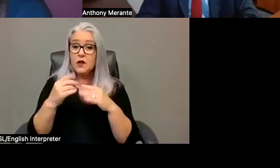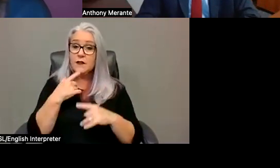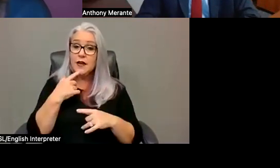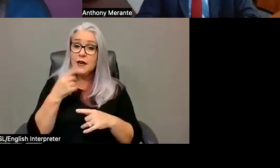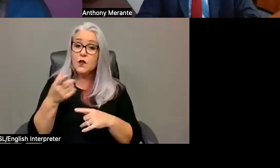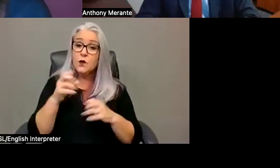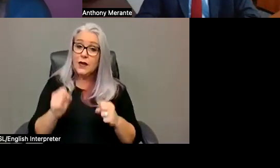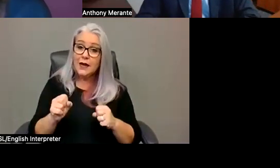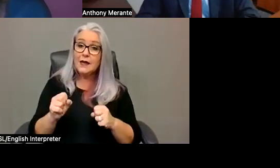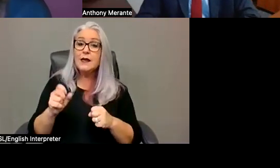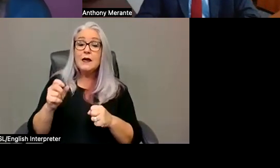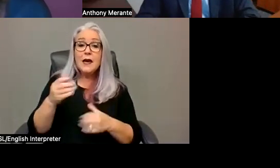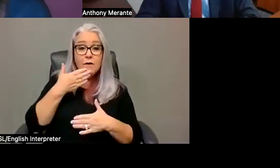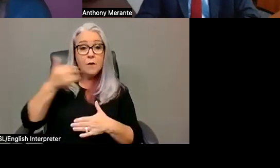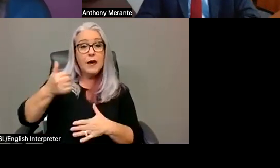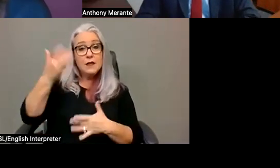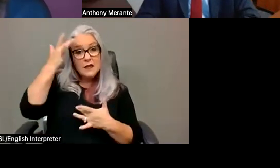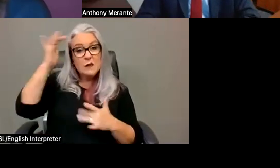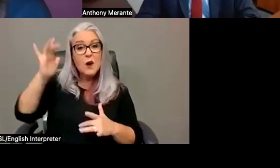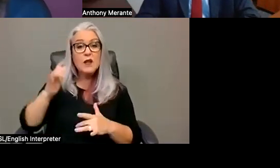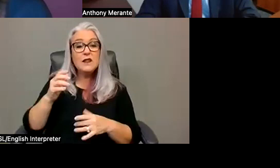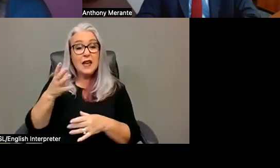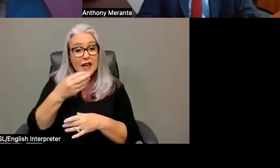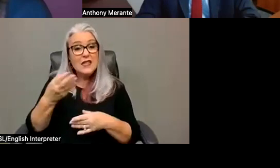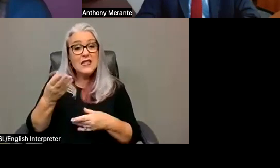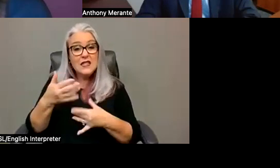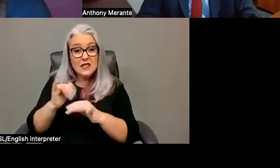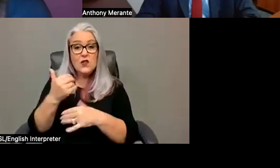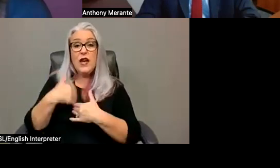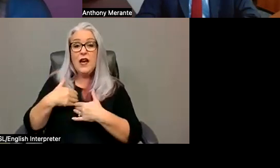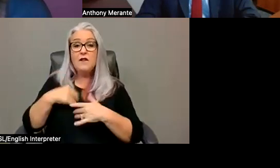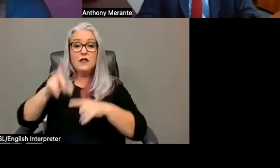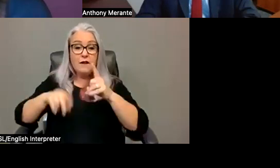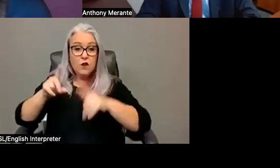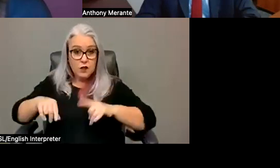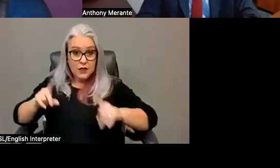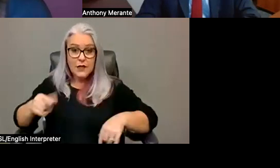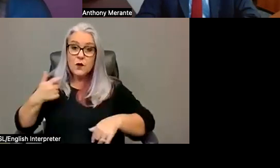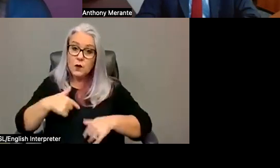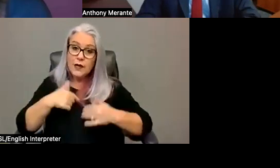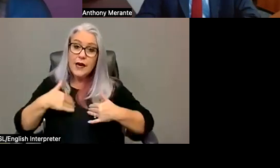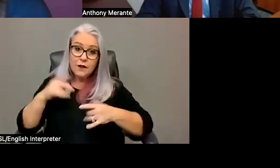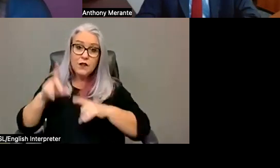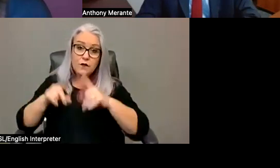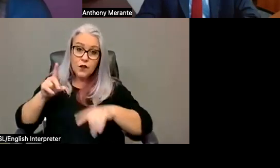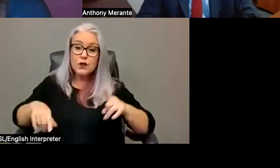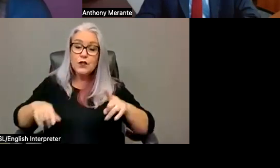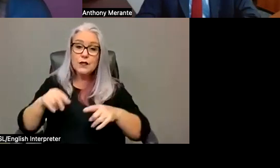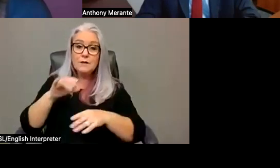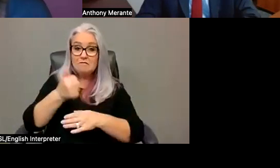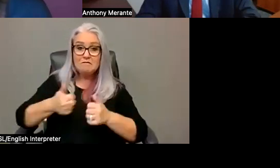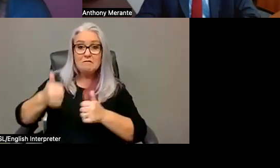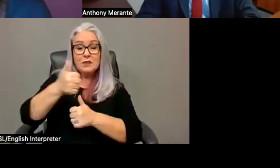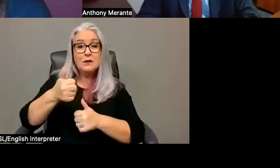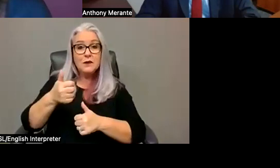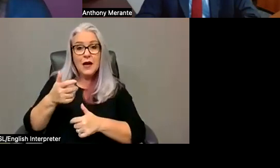the diversity that goes with your community. And that's one of the reasons why I have probably one of the most diverse administrations that Yonkers is.